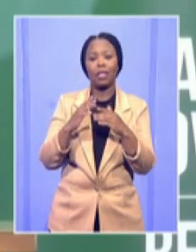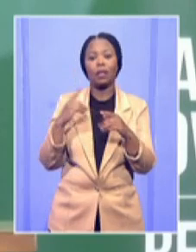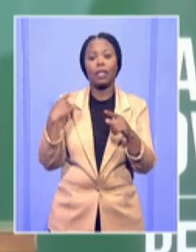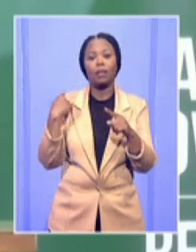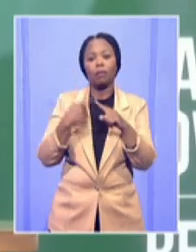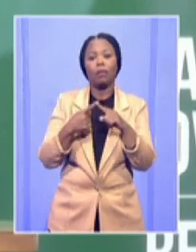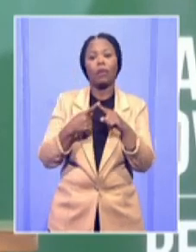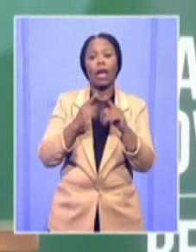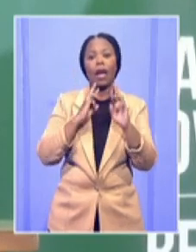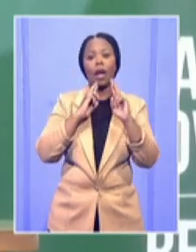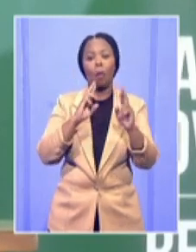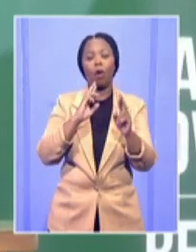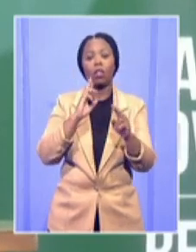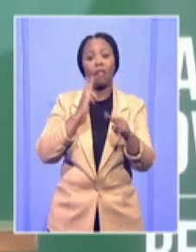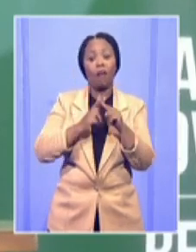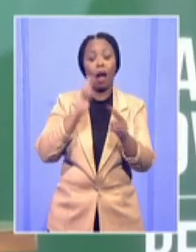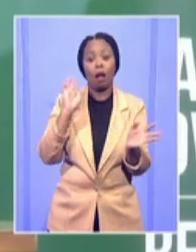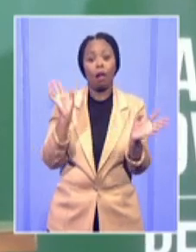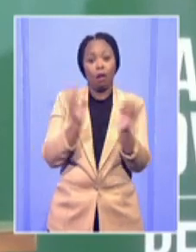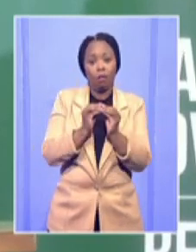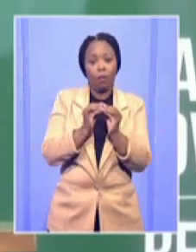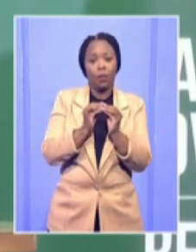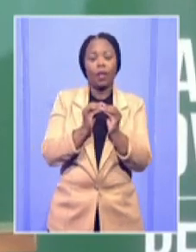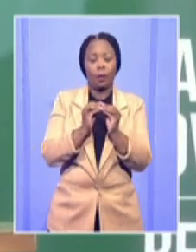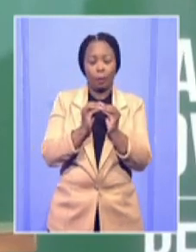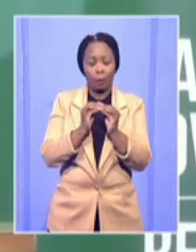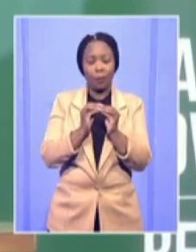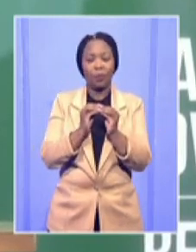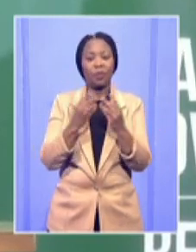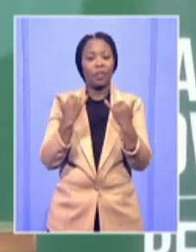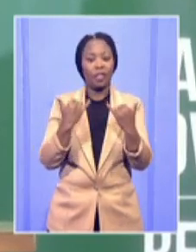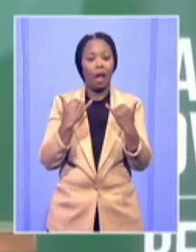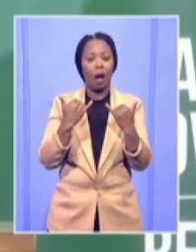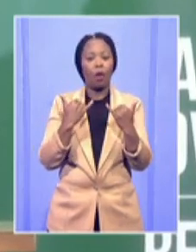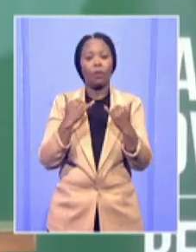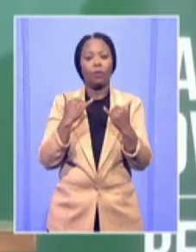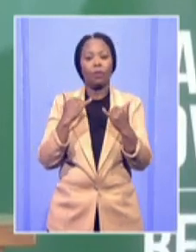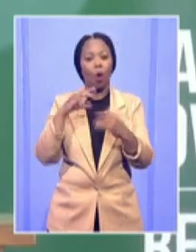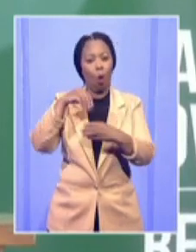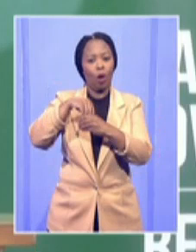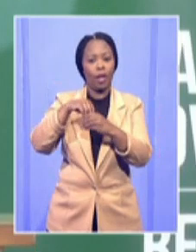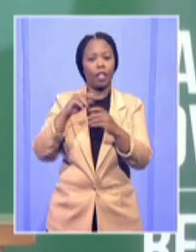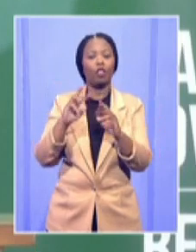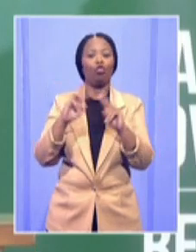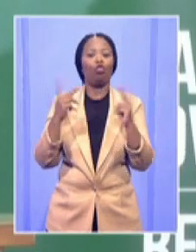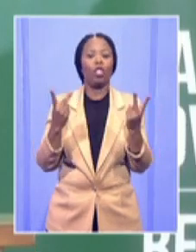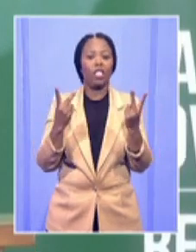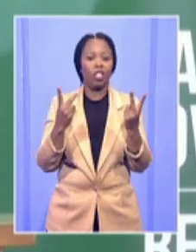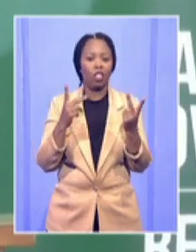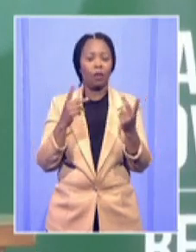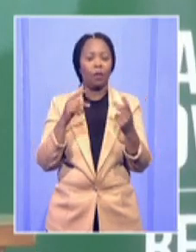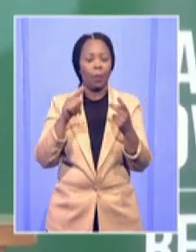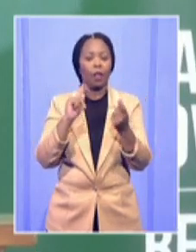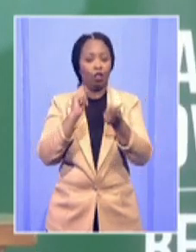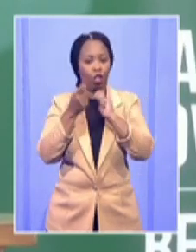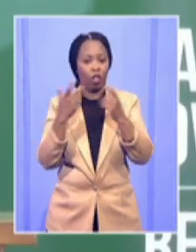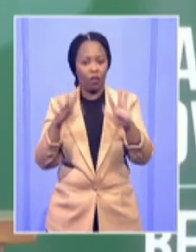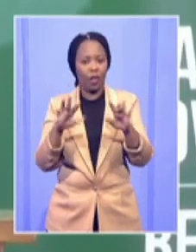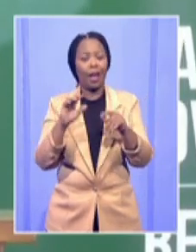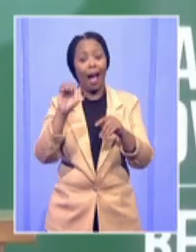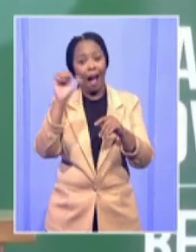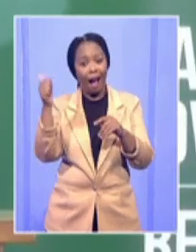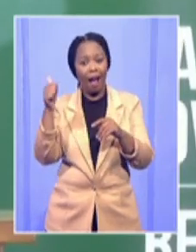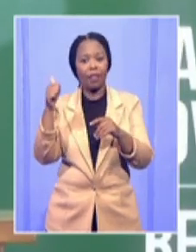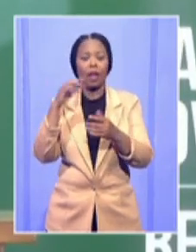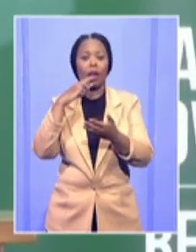finalized, the context has changed and various decisions and actions relating to some of other recommendations have been